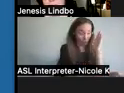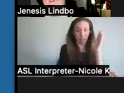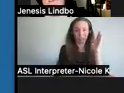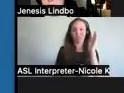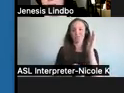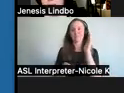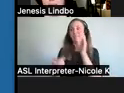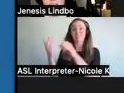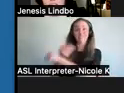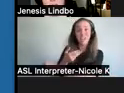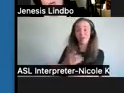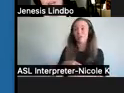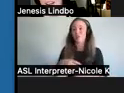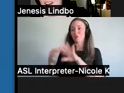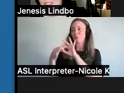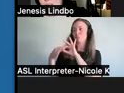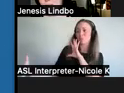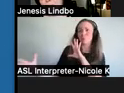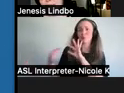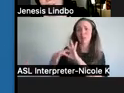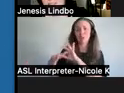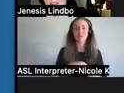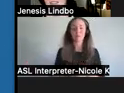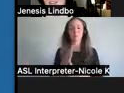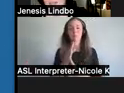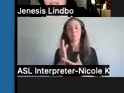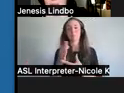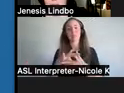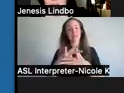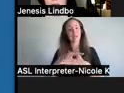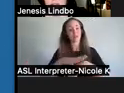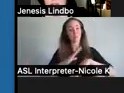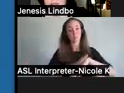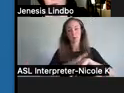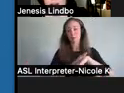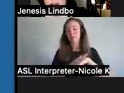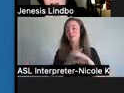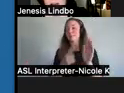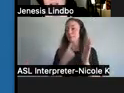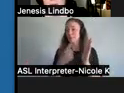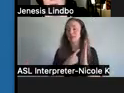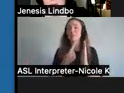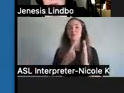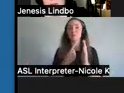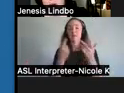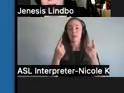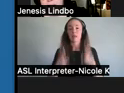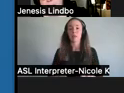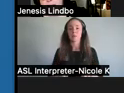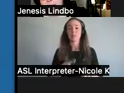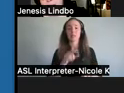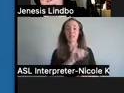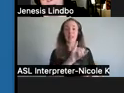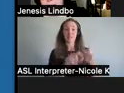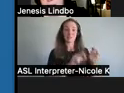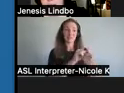excessive gamings. Also looking at content warnings, there have been several situations where there was specific content